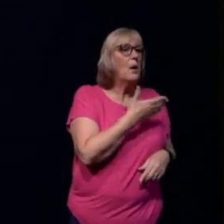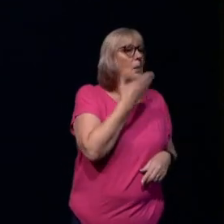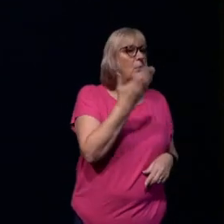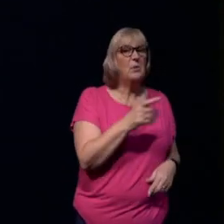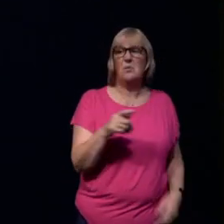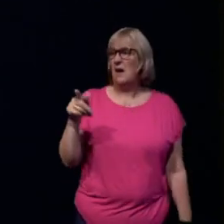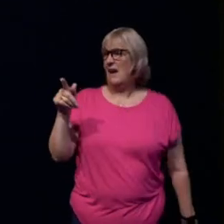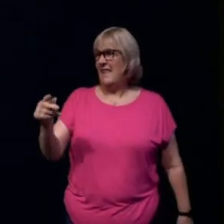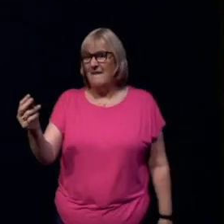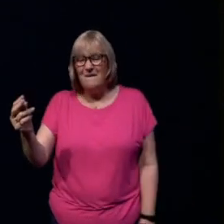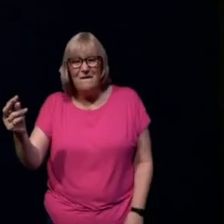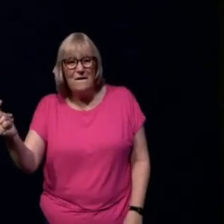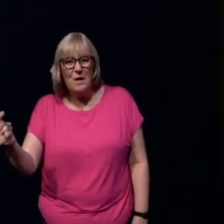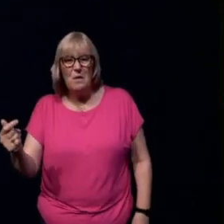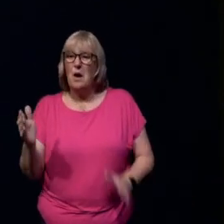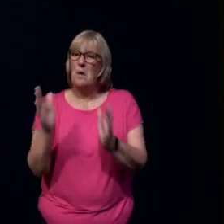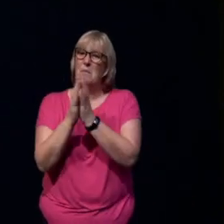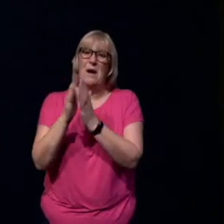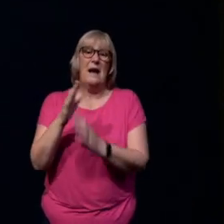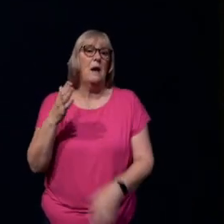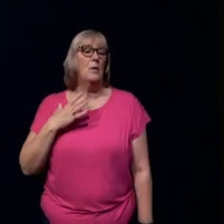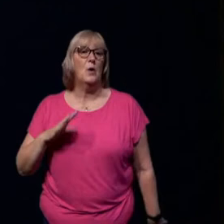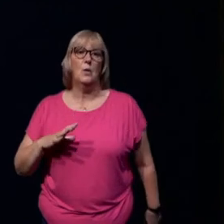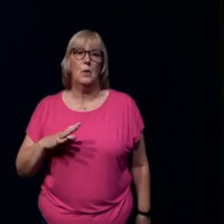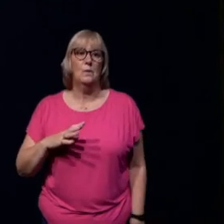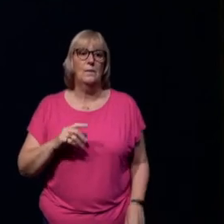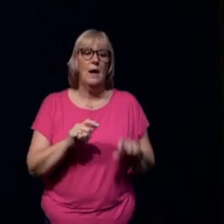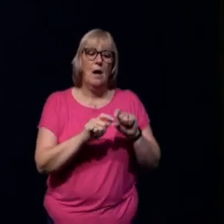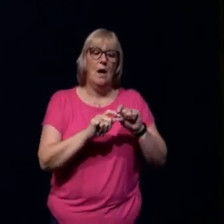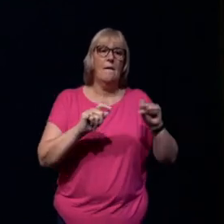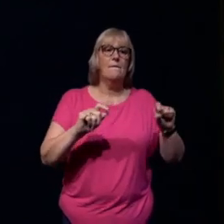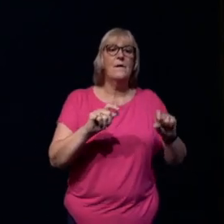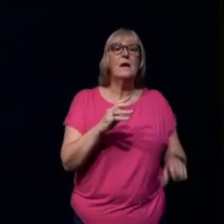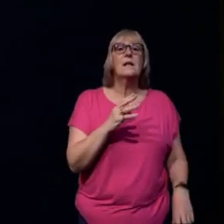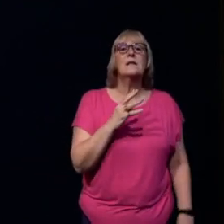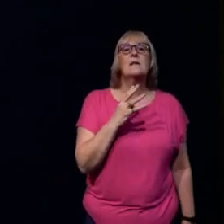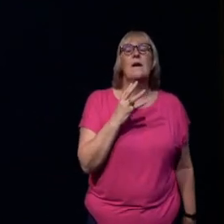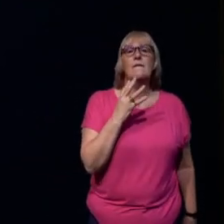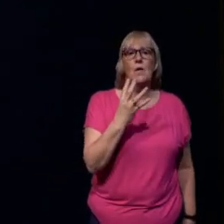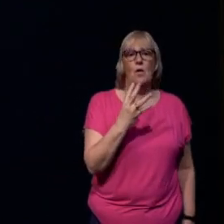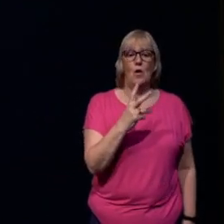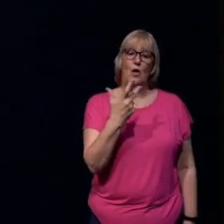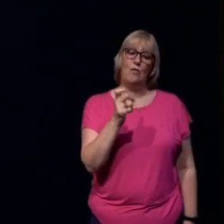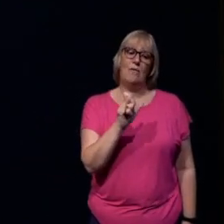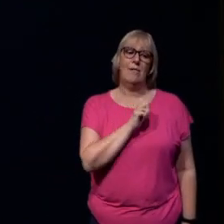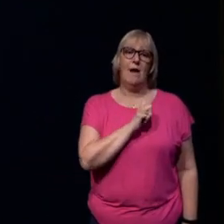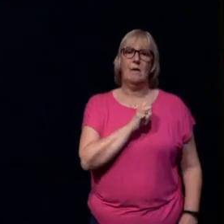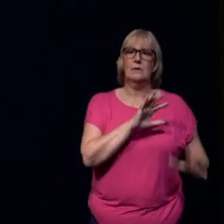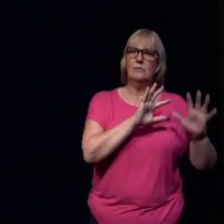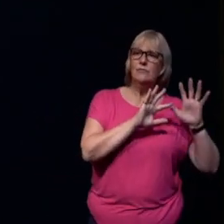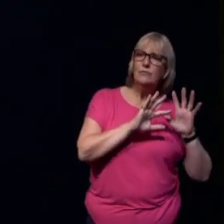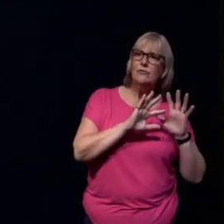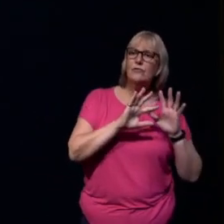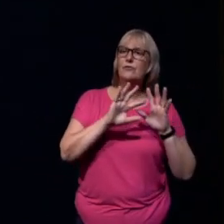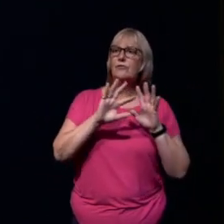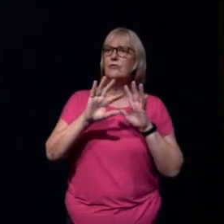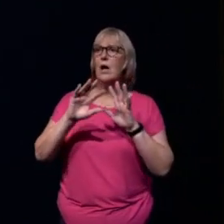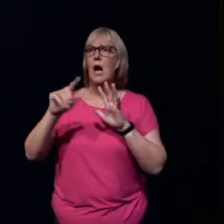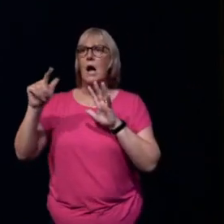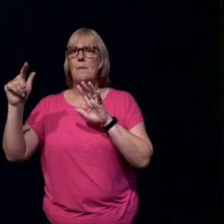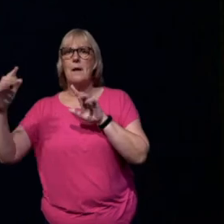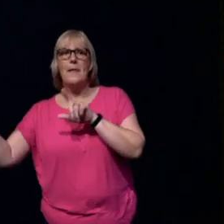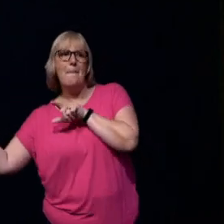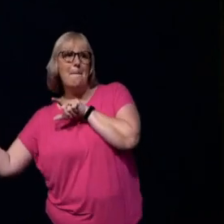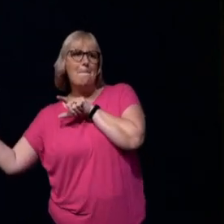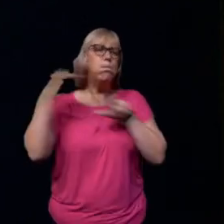have to pray, and then we get verse 4. Verse 4. So about 3,000 went up, but they were routed by the